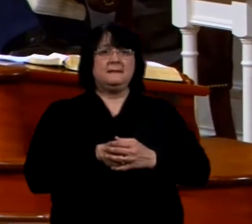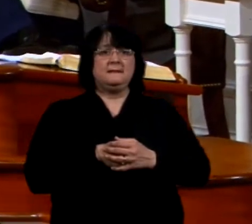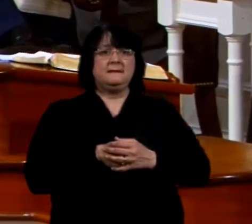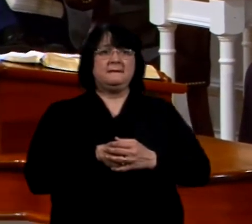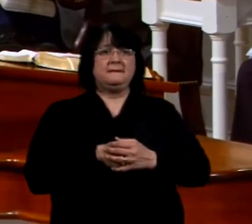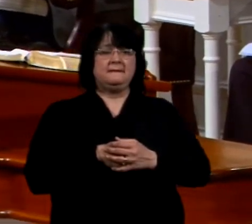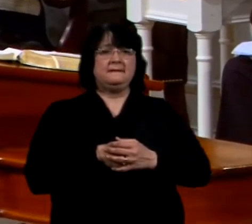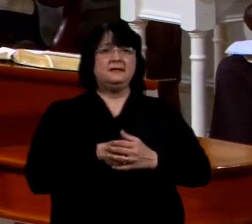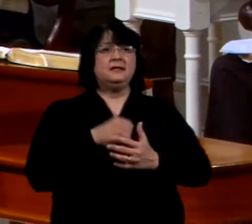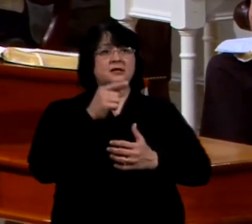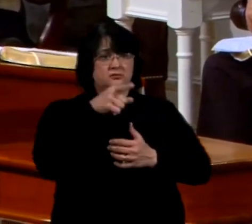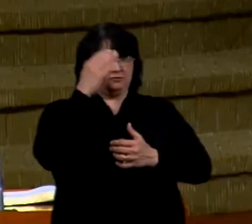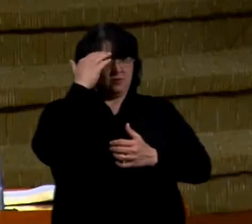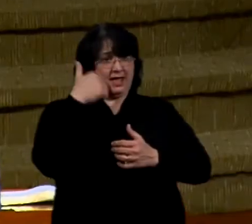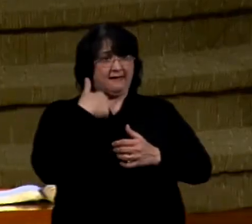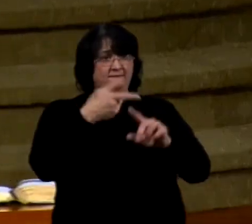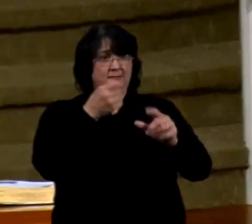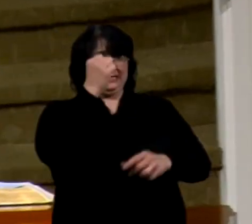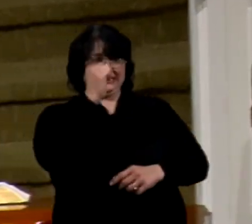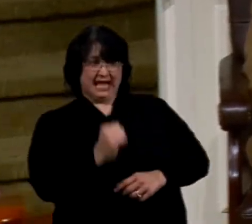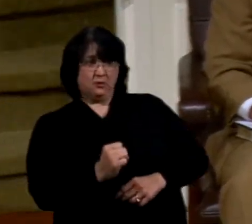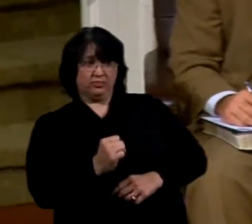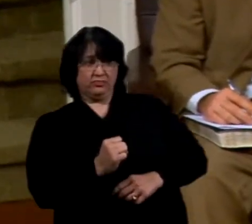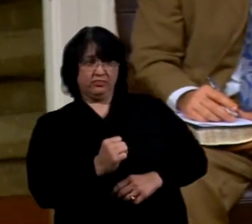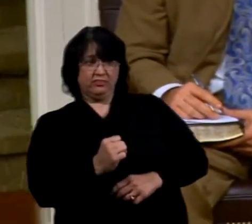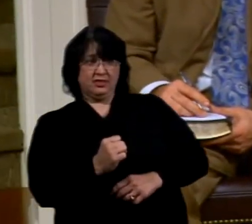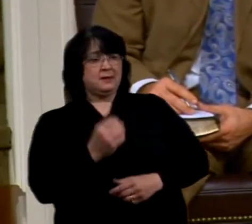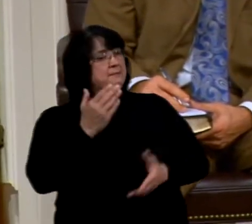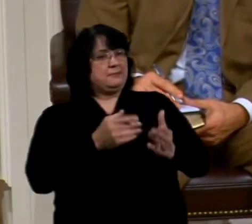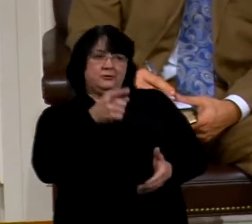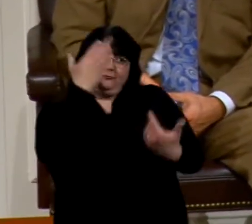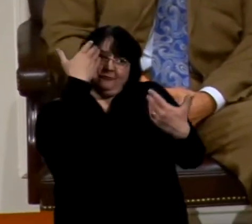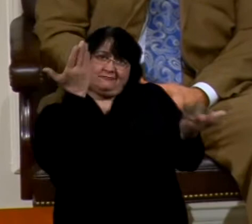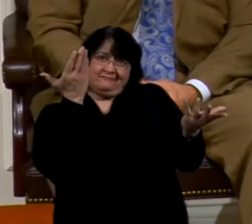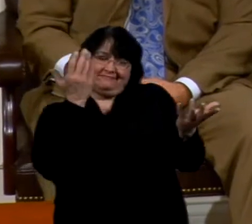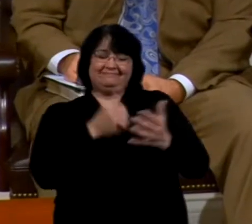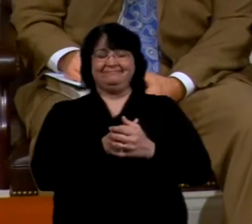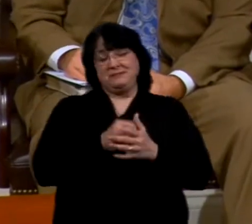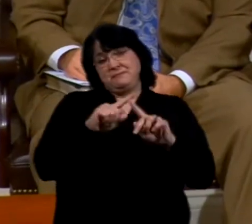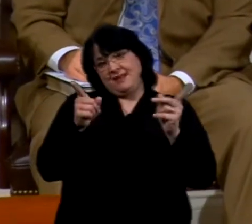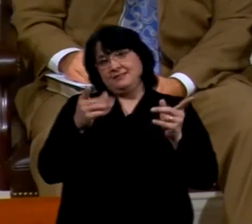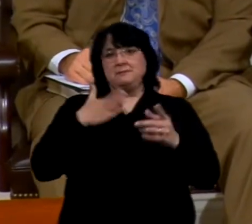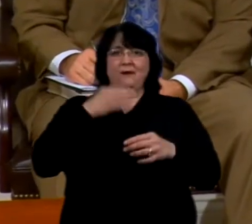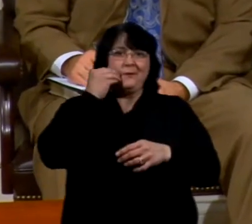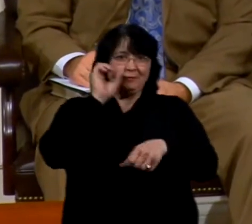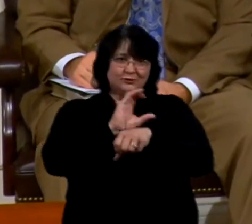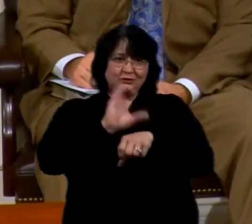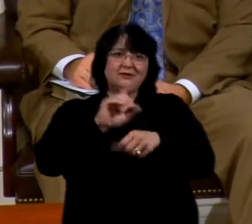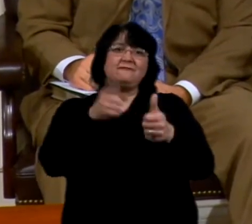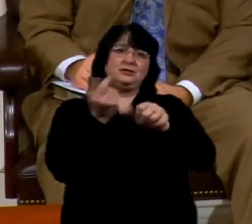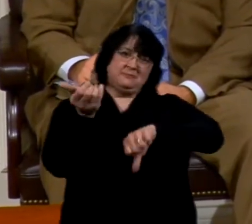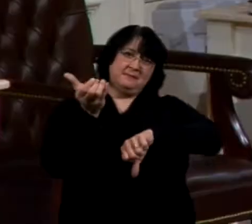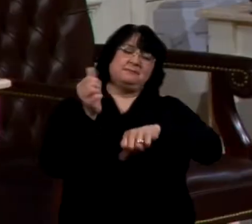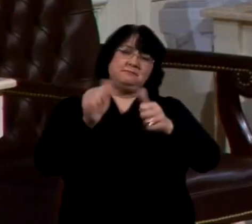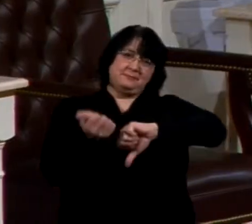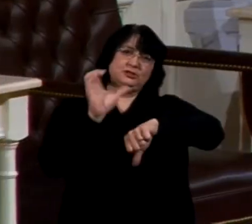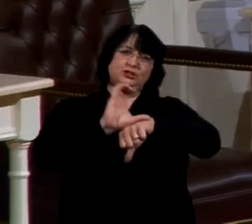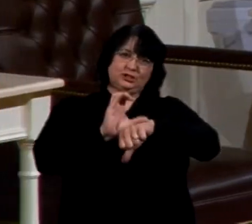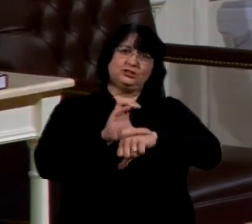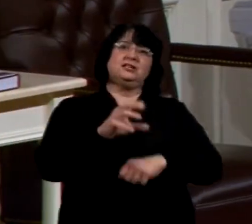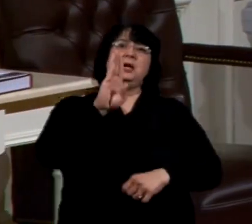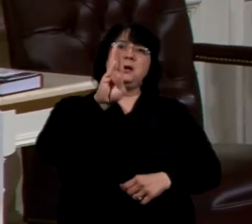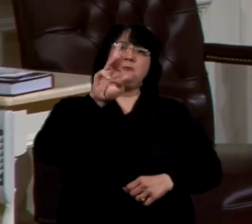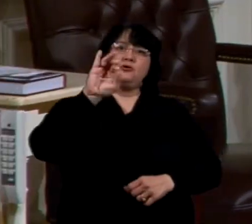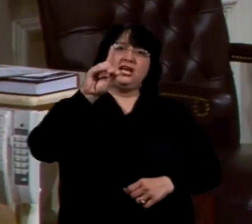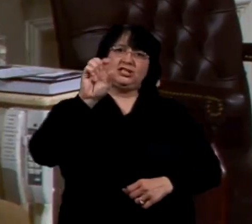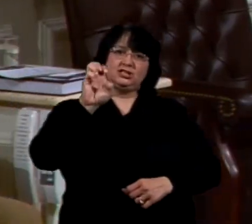If y'all can tell, I'm from the South. Maybe you can't tell. My home church is First Baptist Church of Bridgeport, Michigan, but